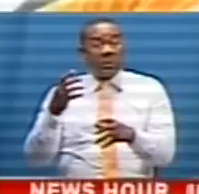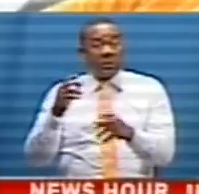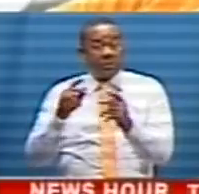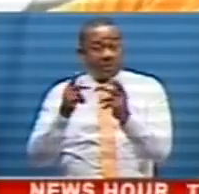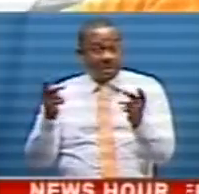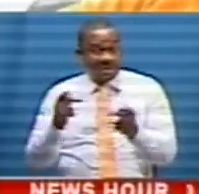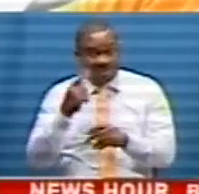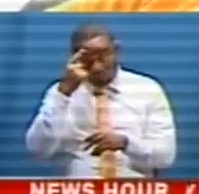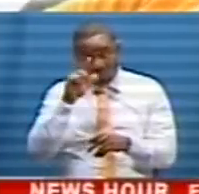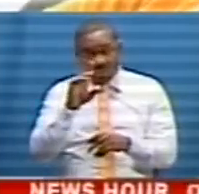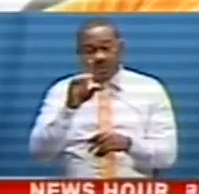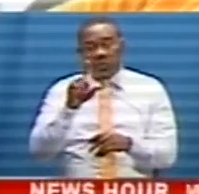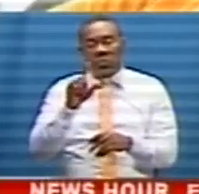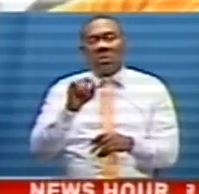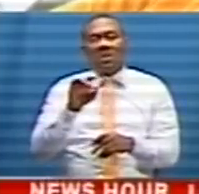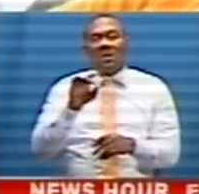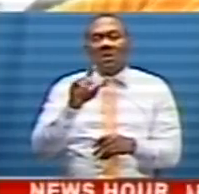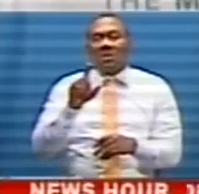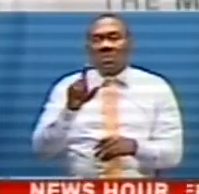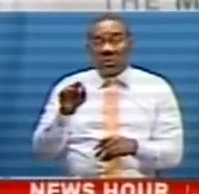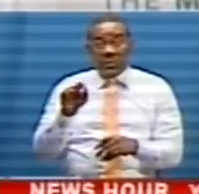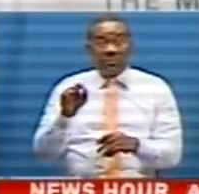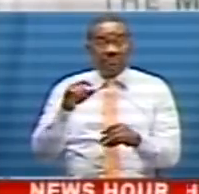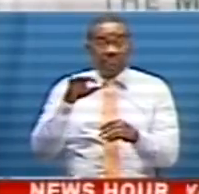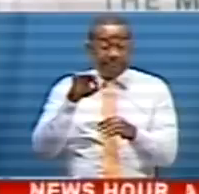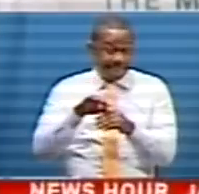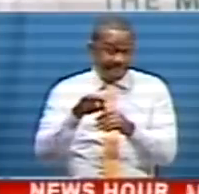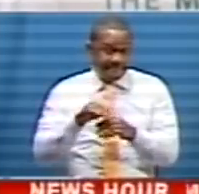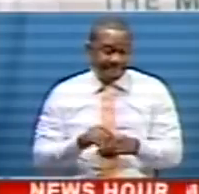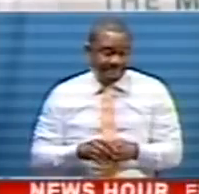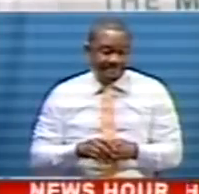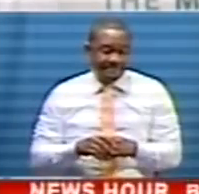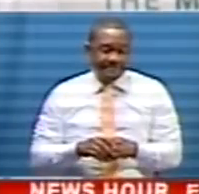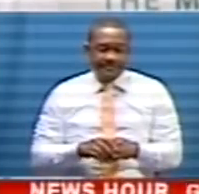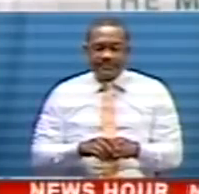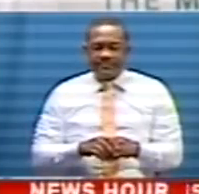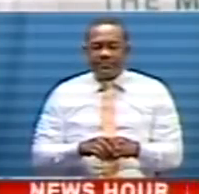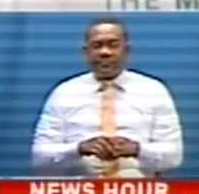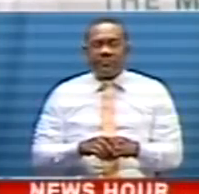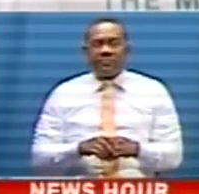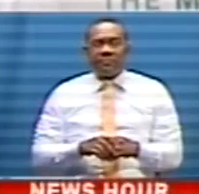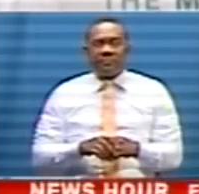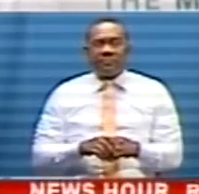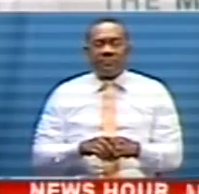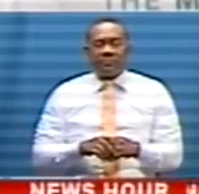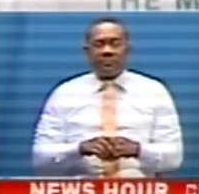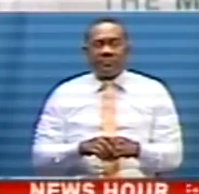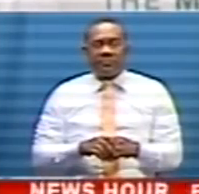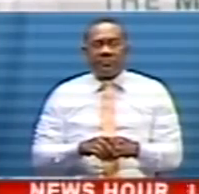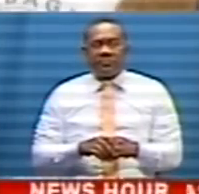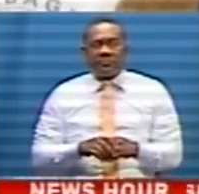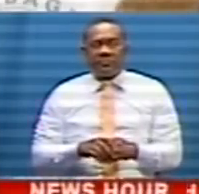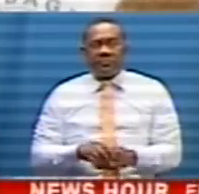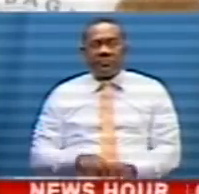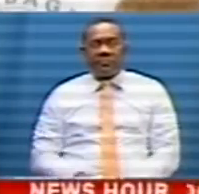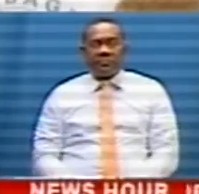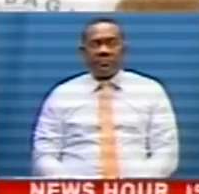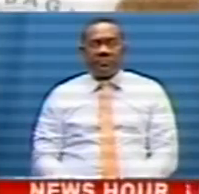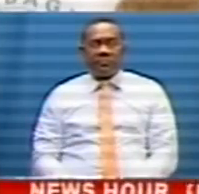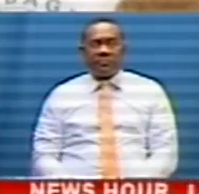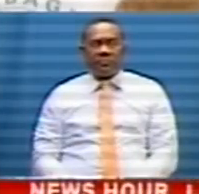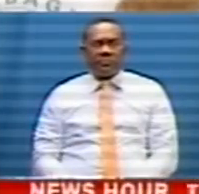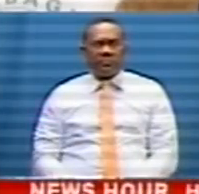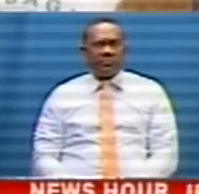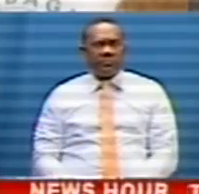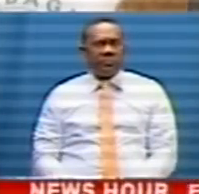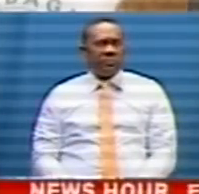2020 elections. Mr. Bagbin said he believes in the qualities and capabilities of Mr. Baffour. There's not many people